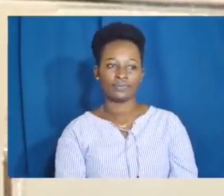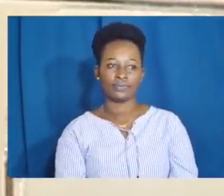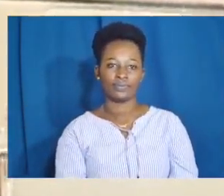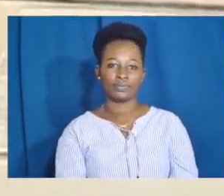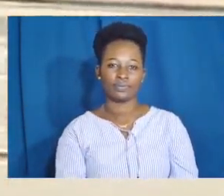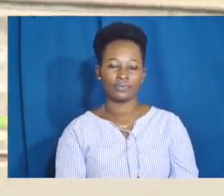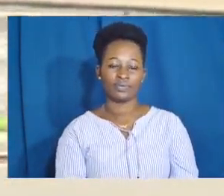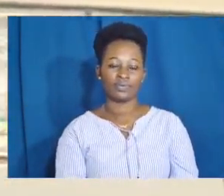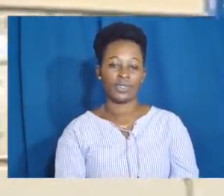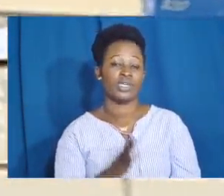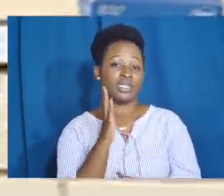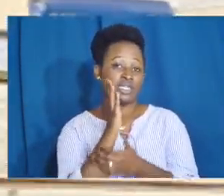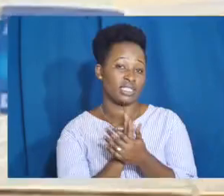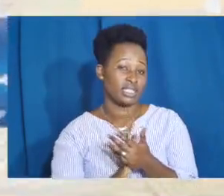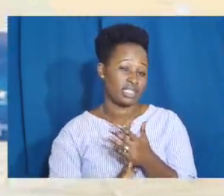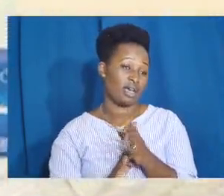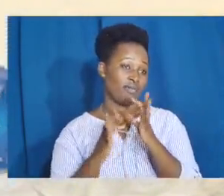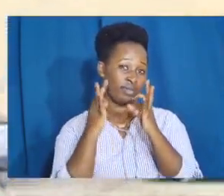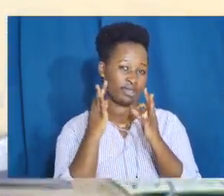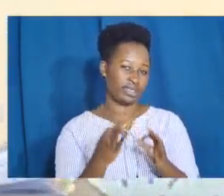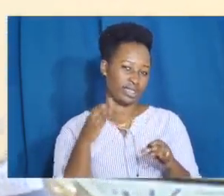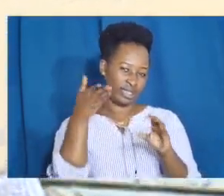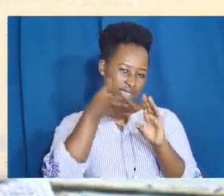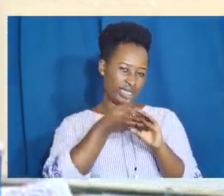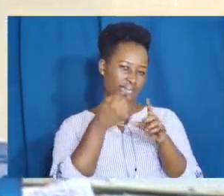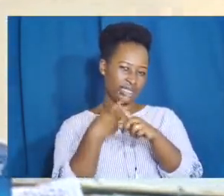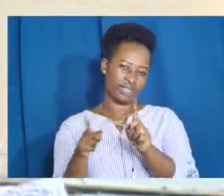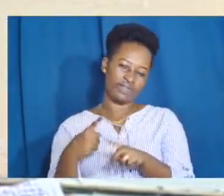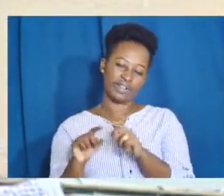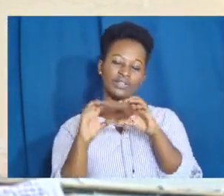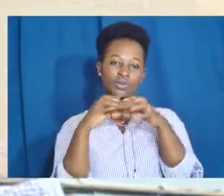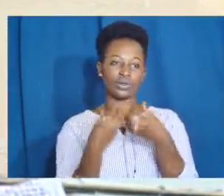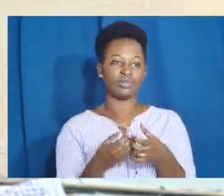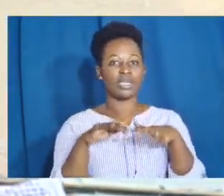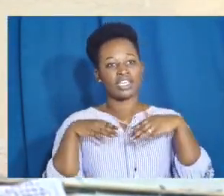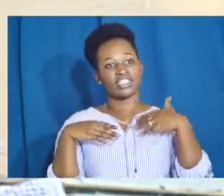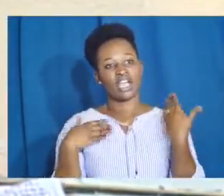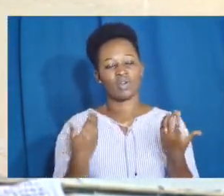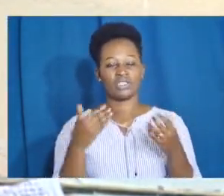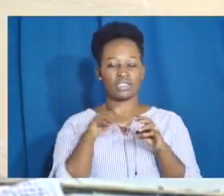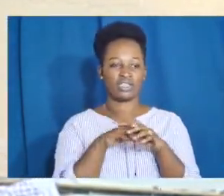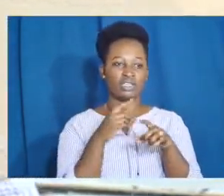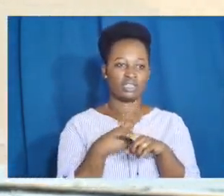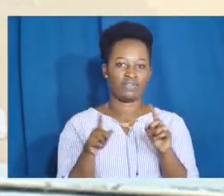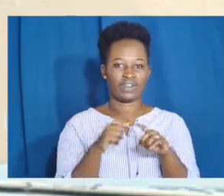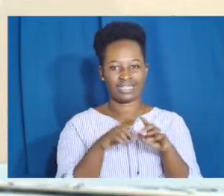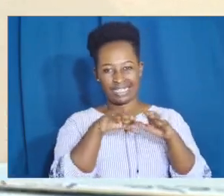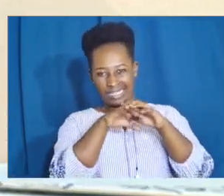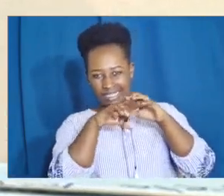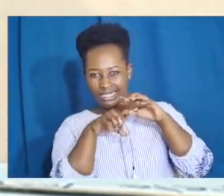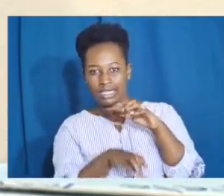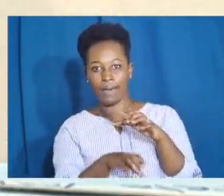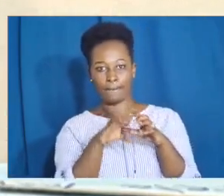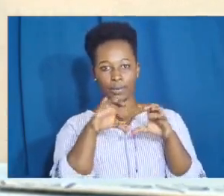Some organisms are in different groups or in different subgroups, but